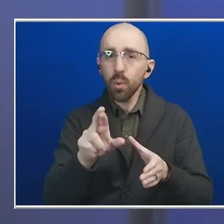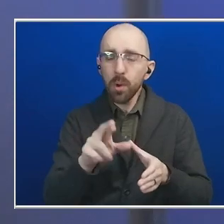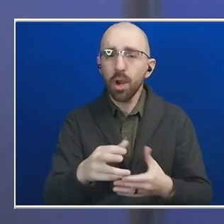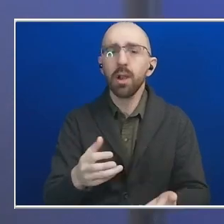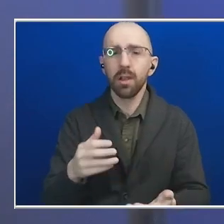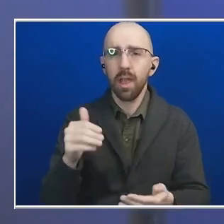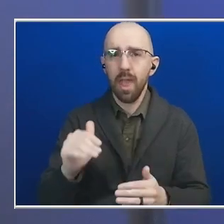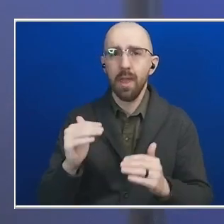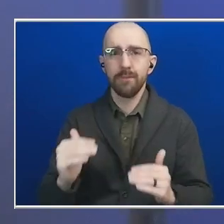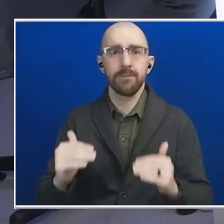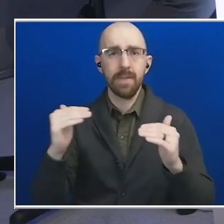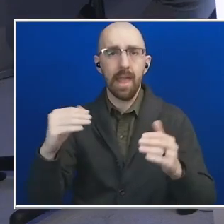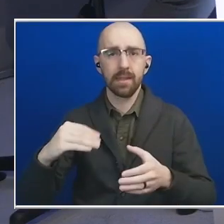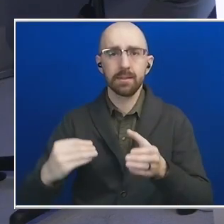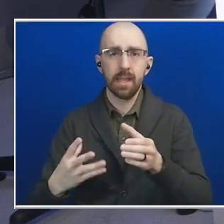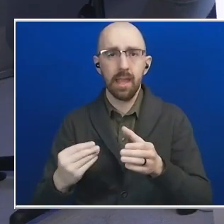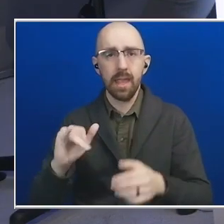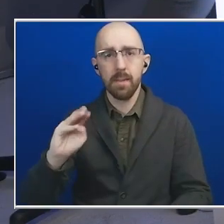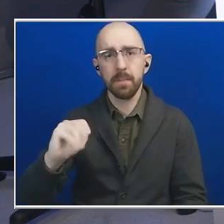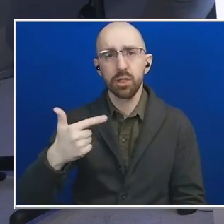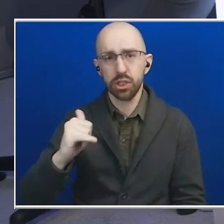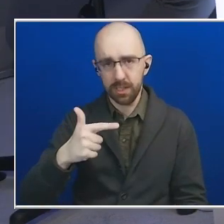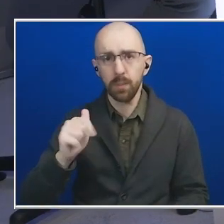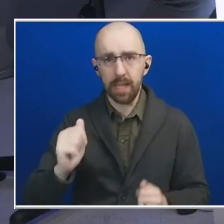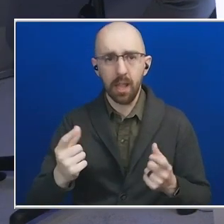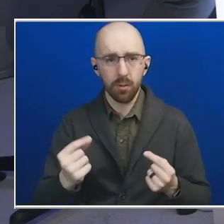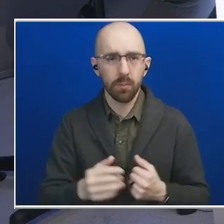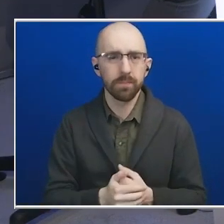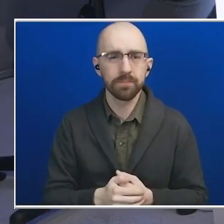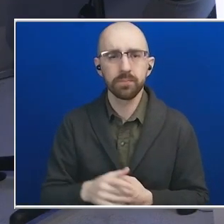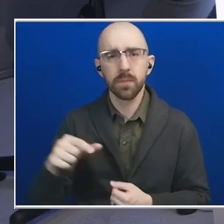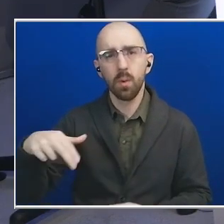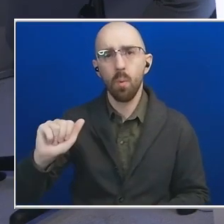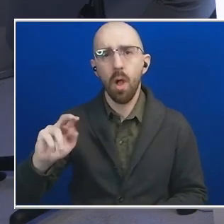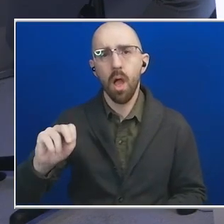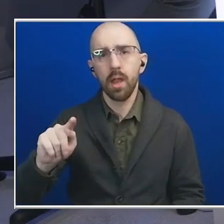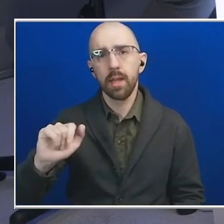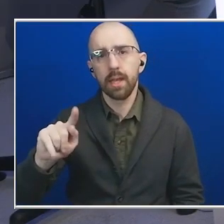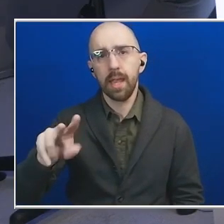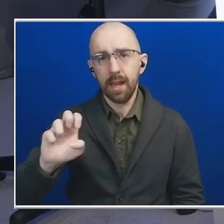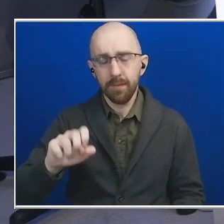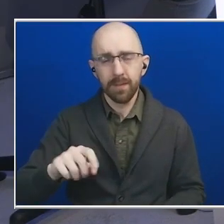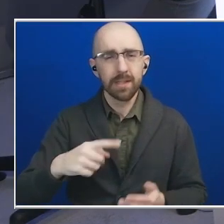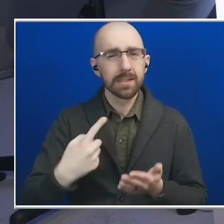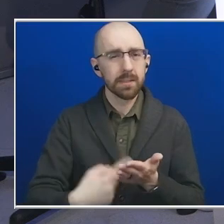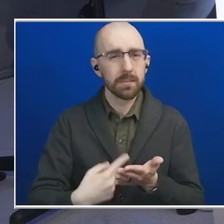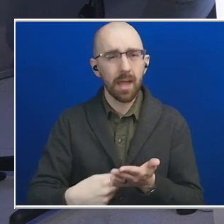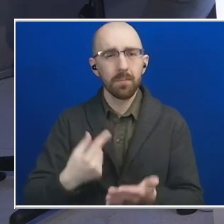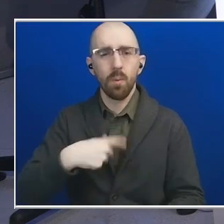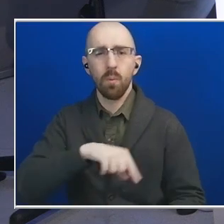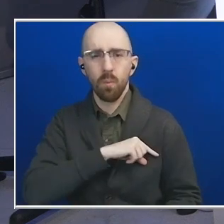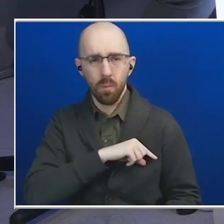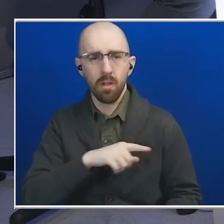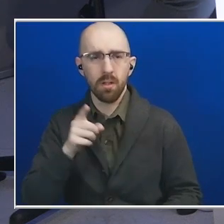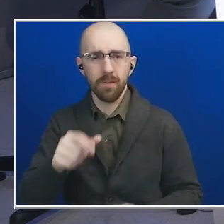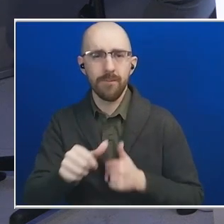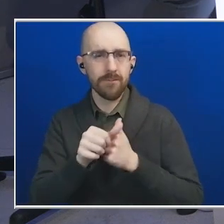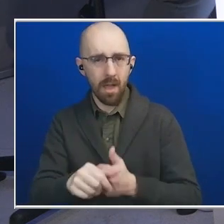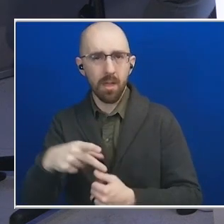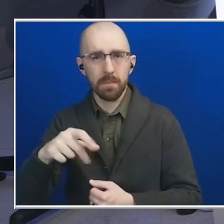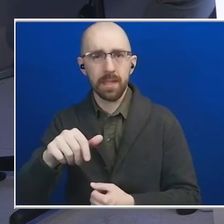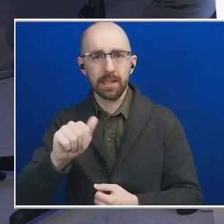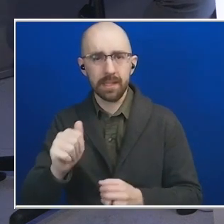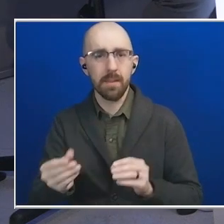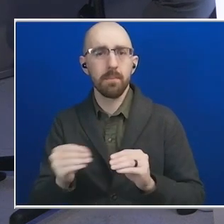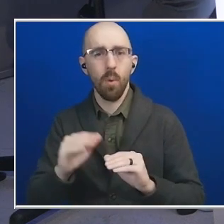as well. So it is a quantitative test, but sometimes it's qualitative. You're following a trend with PSA and more than the total number. Is that right?